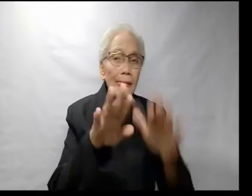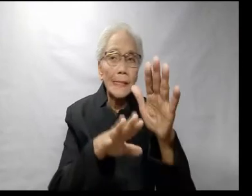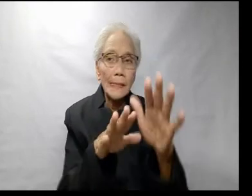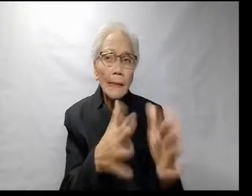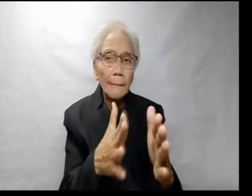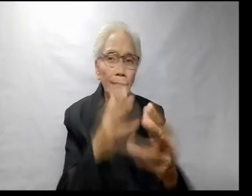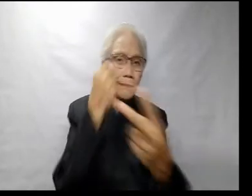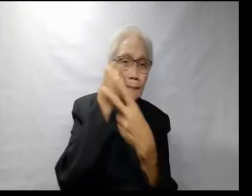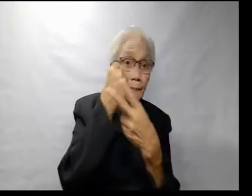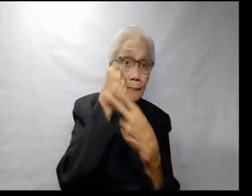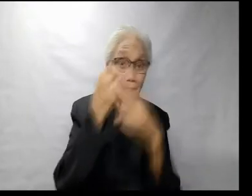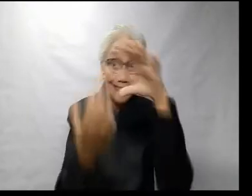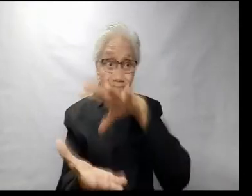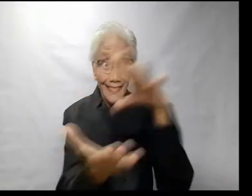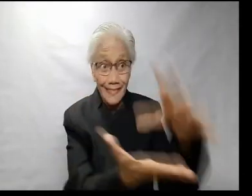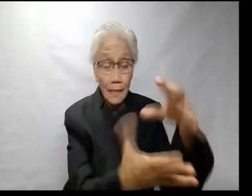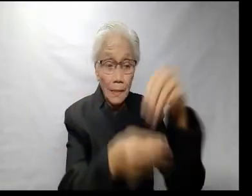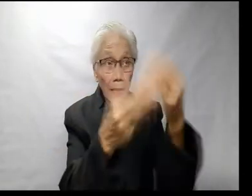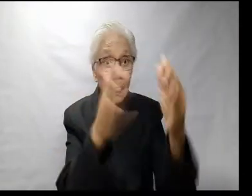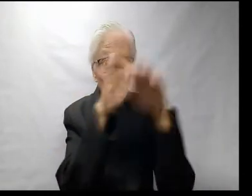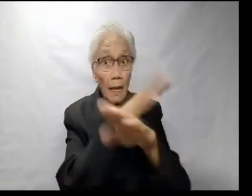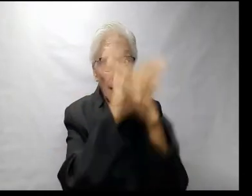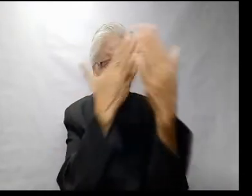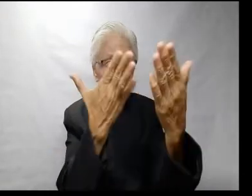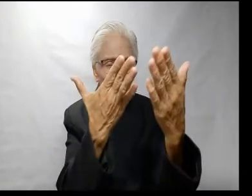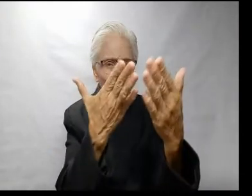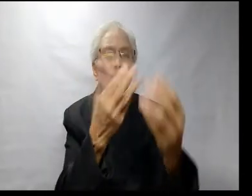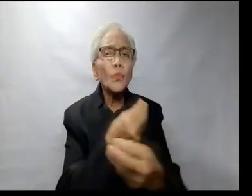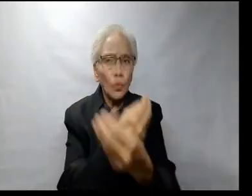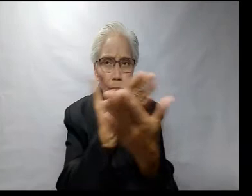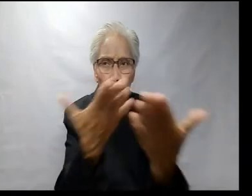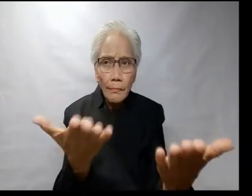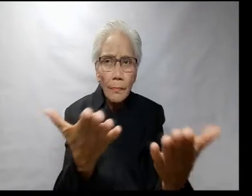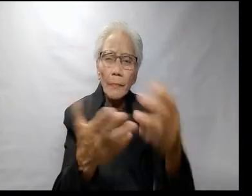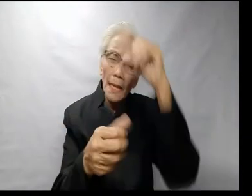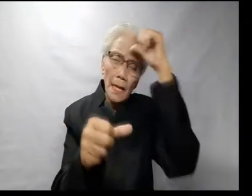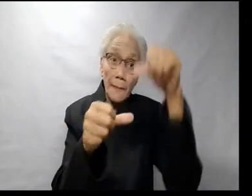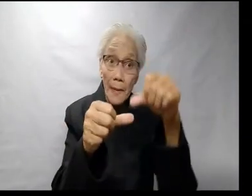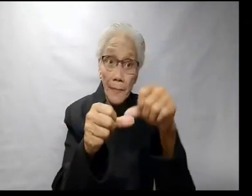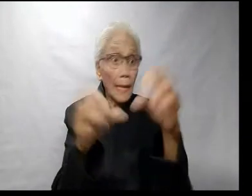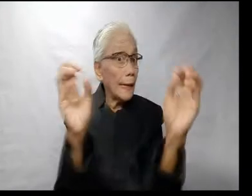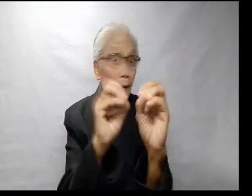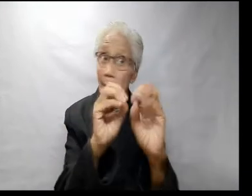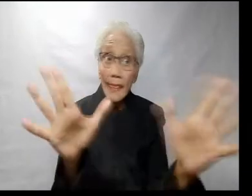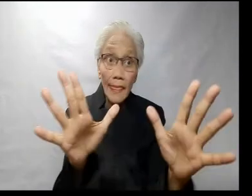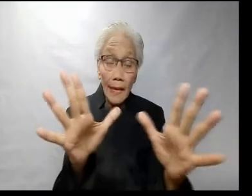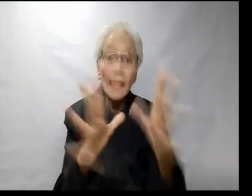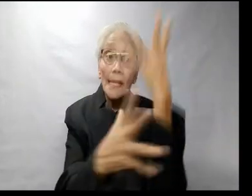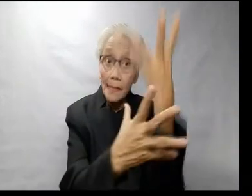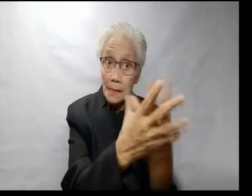three, store up treasures in heaven. Earn so as to give.